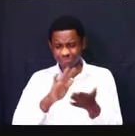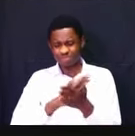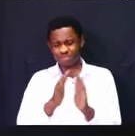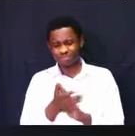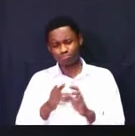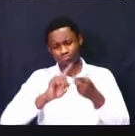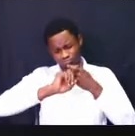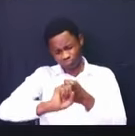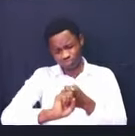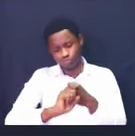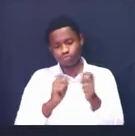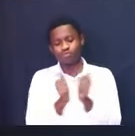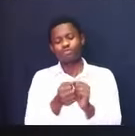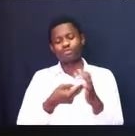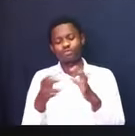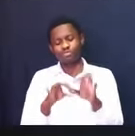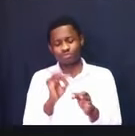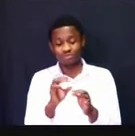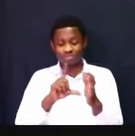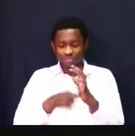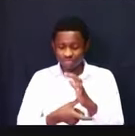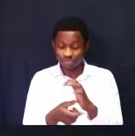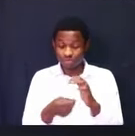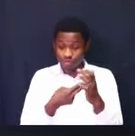renew us our strength.